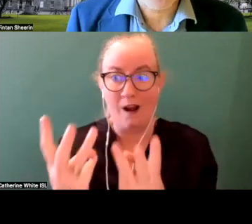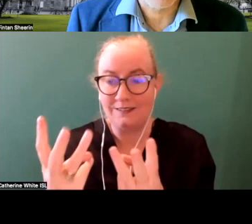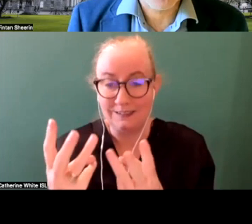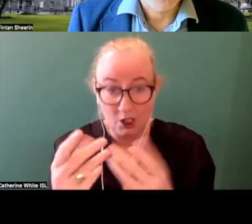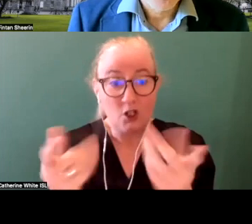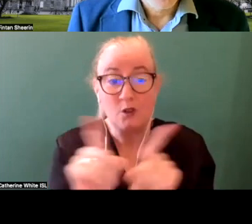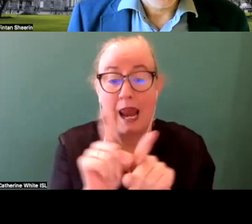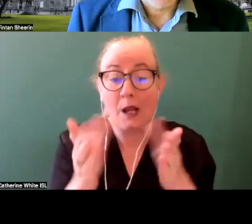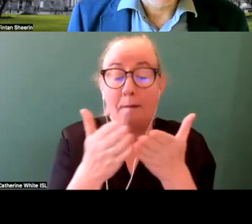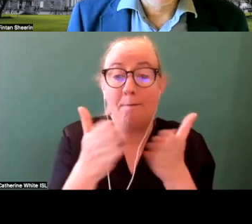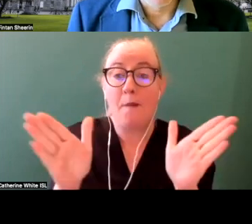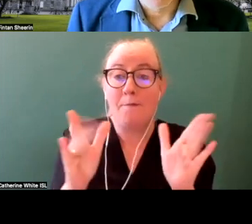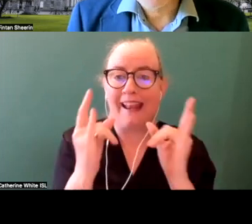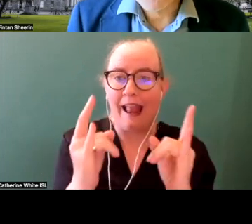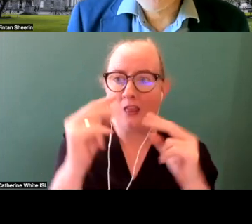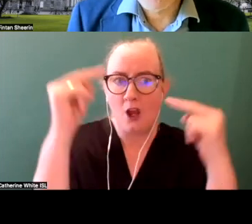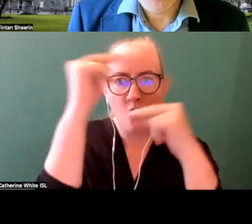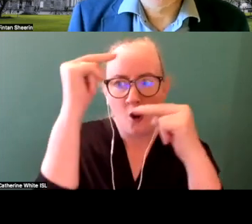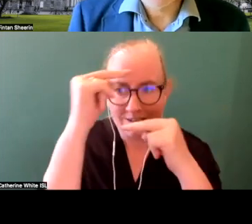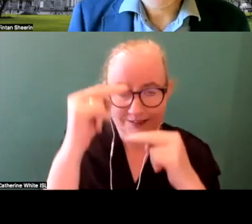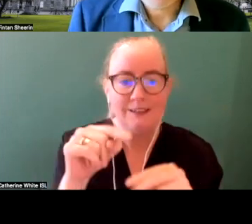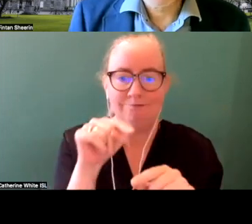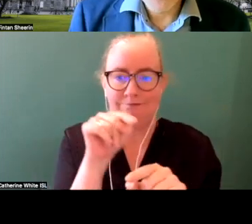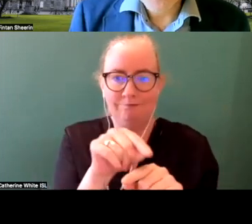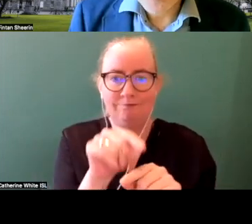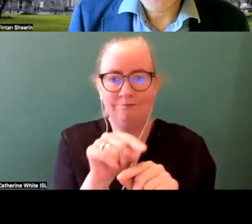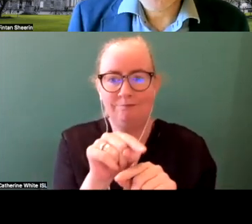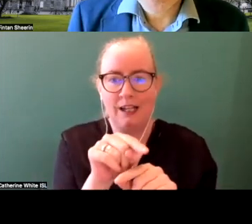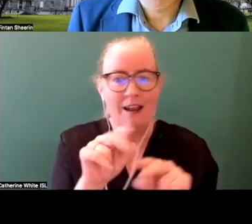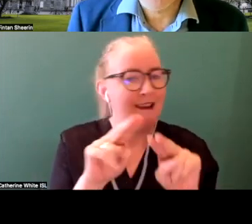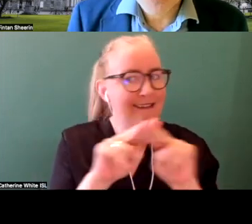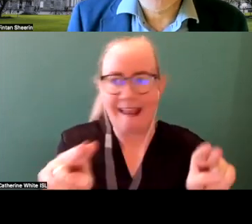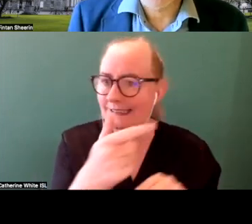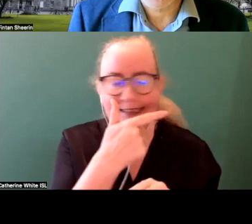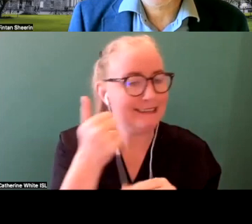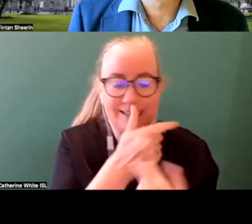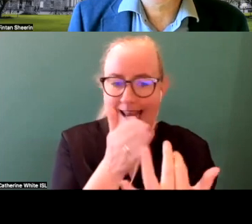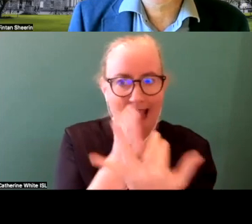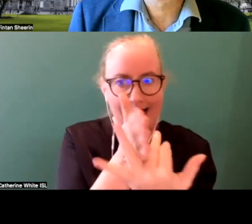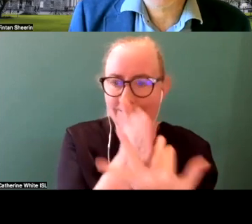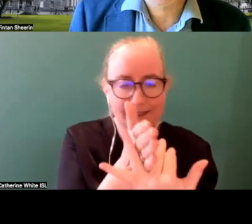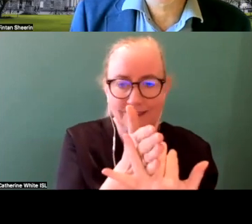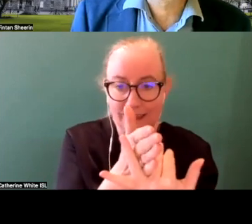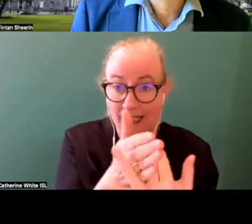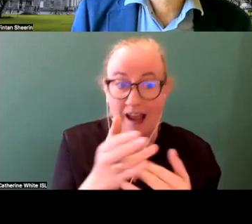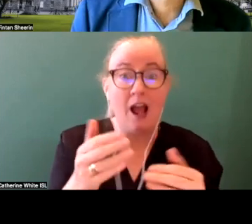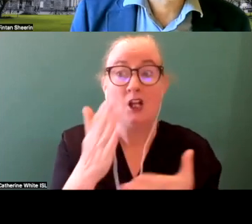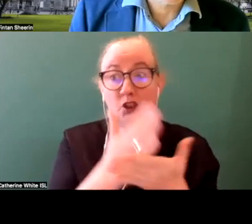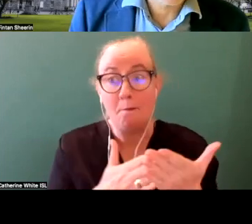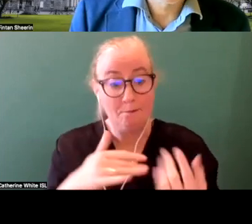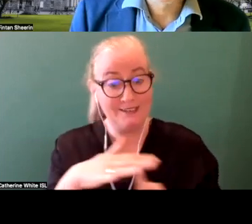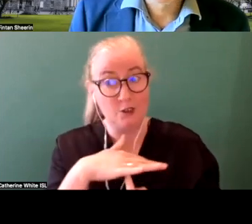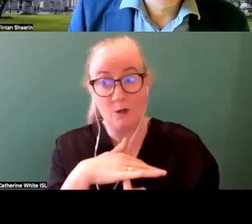health nursing, which were reported to be not easily accessible at all, and in some cases not accessible to